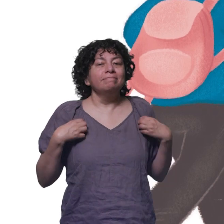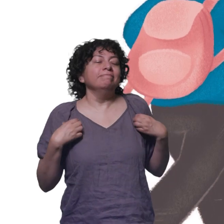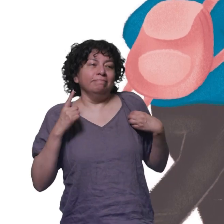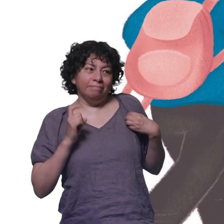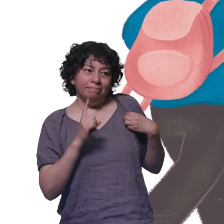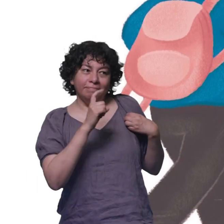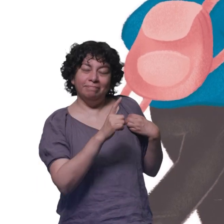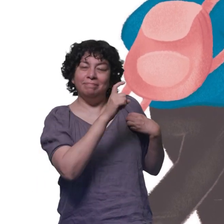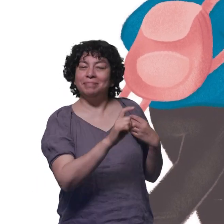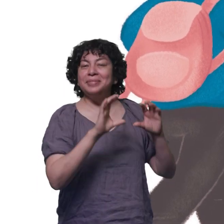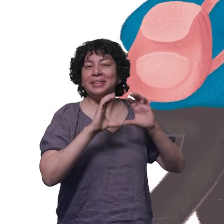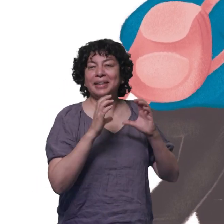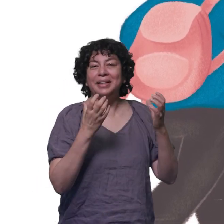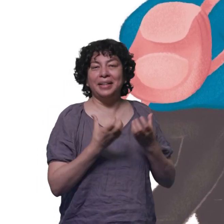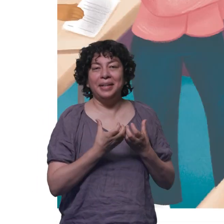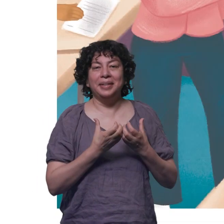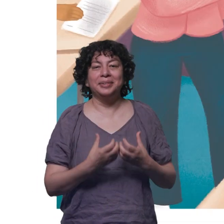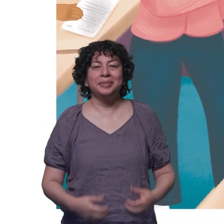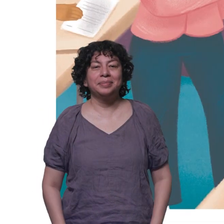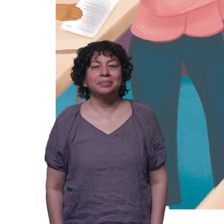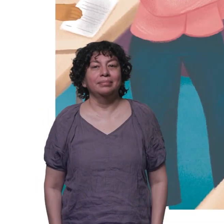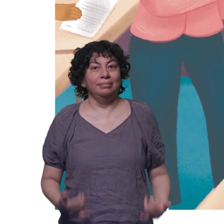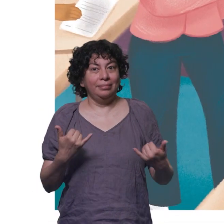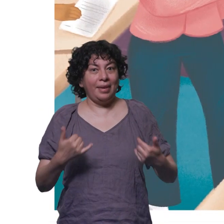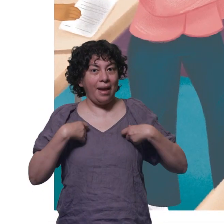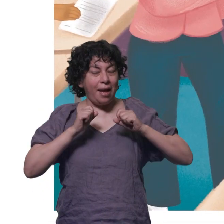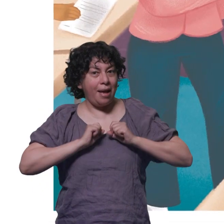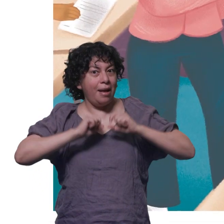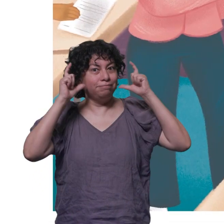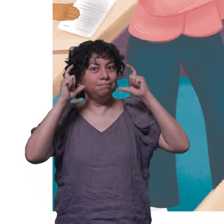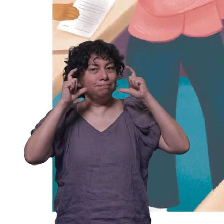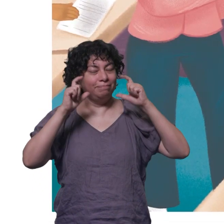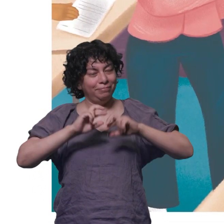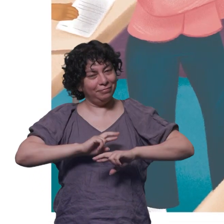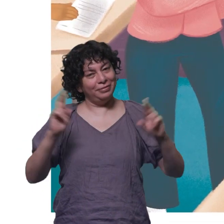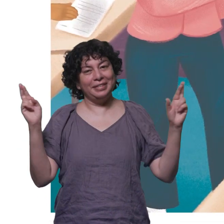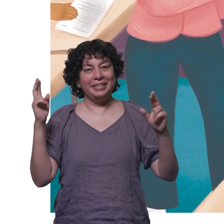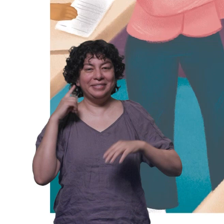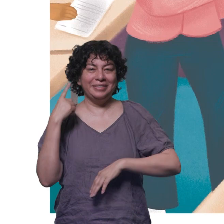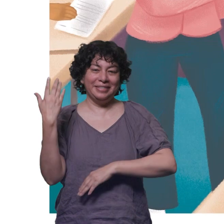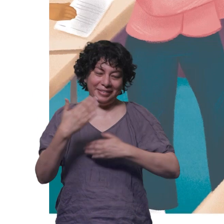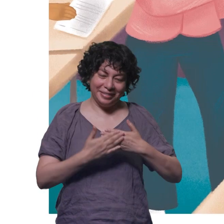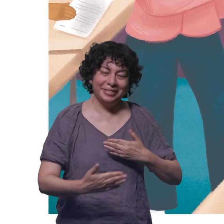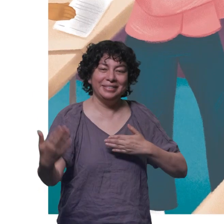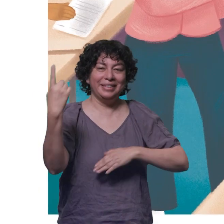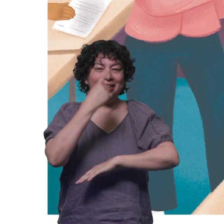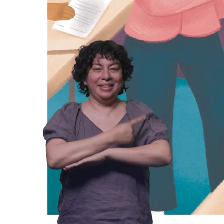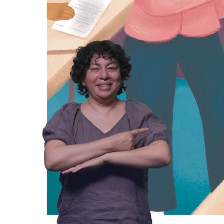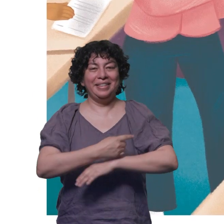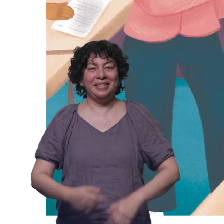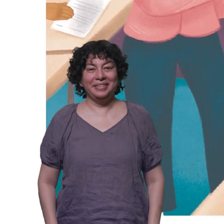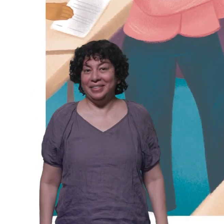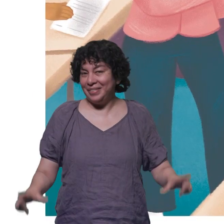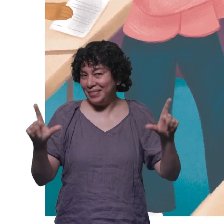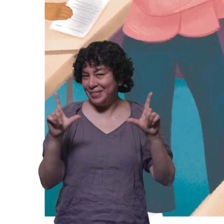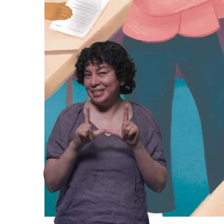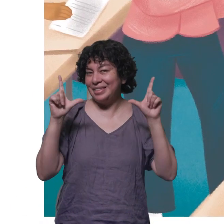my backpack and head to class. I am now fully awake and ready for the